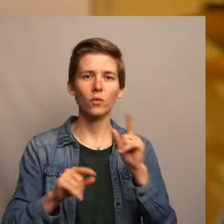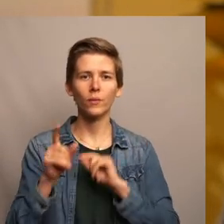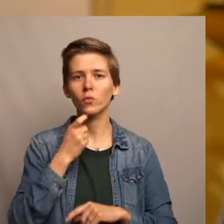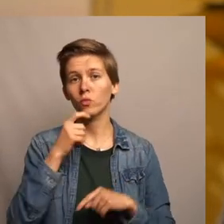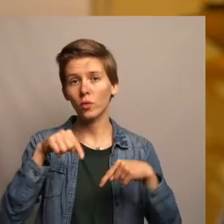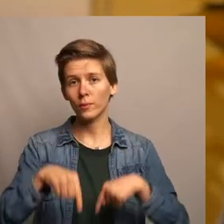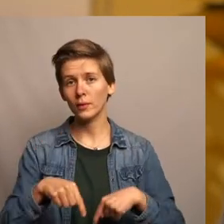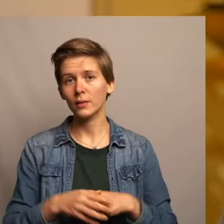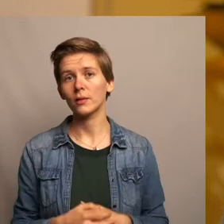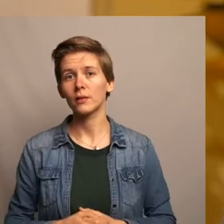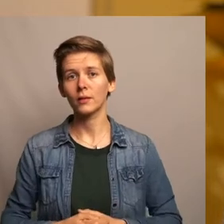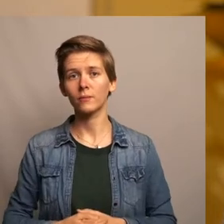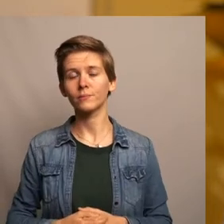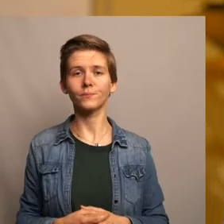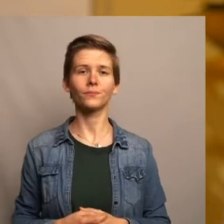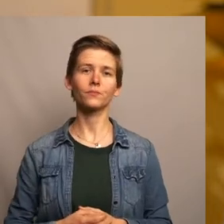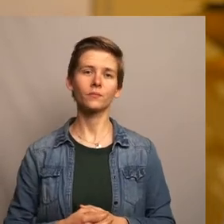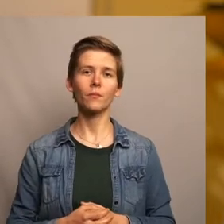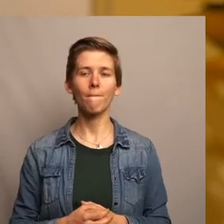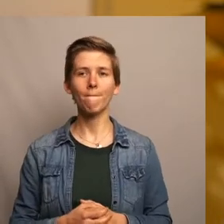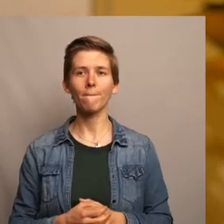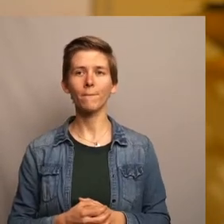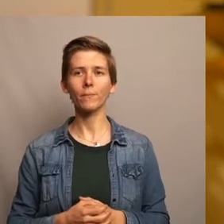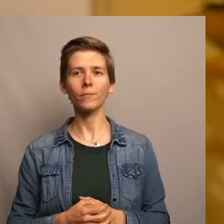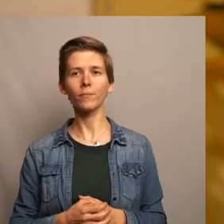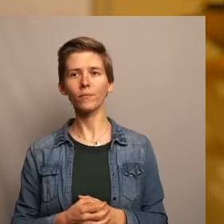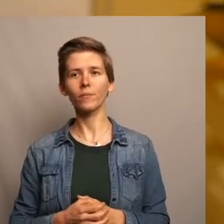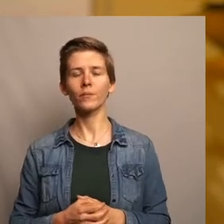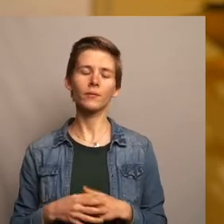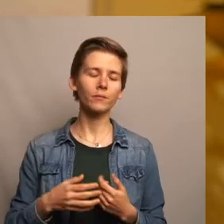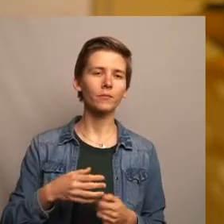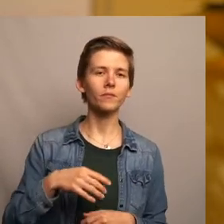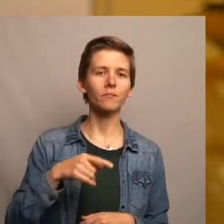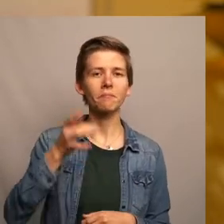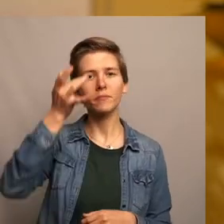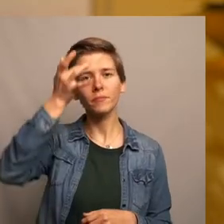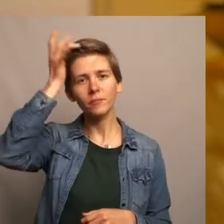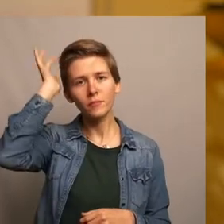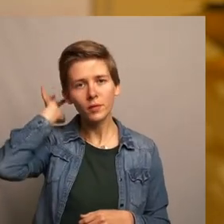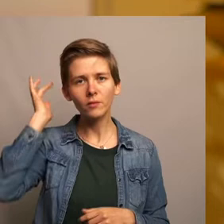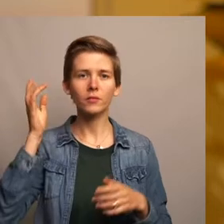only a person from non-white queer person might notice?